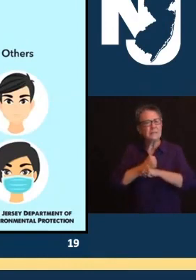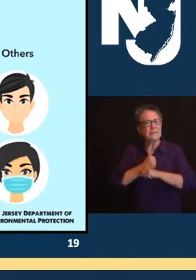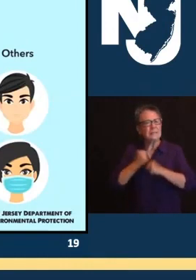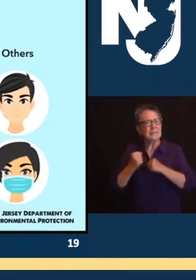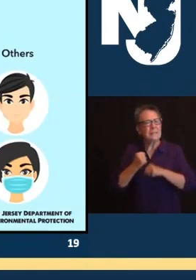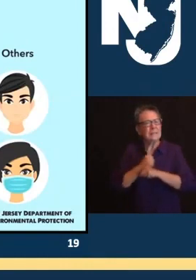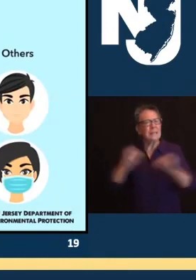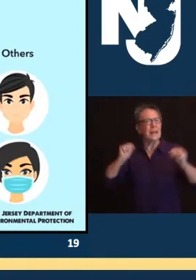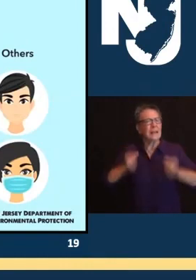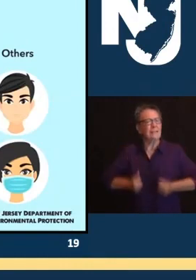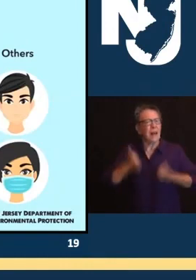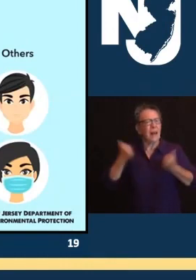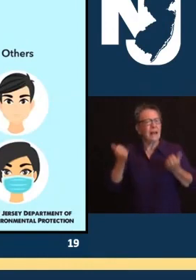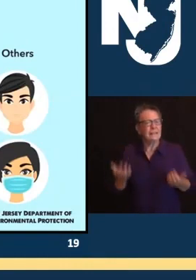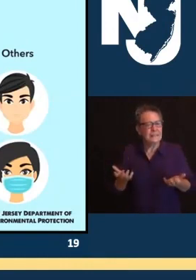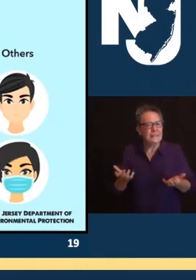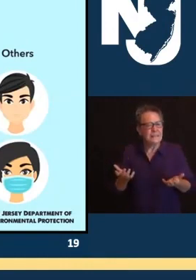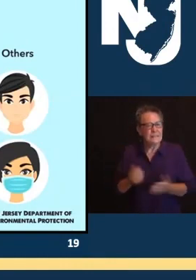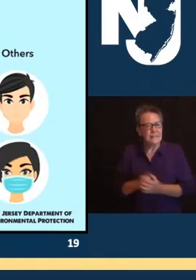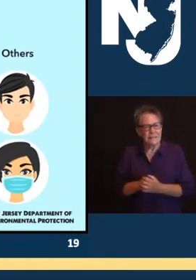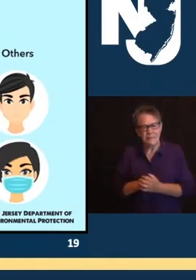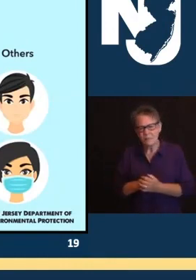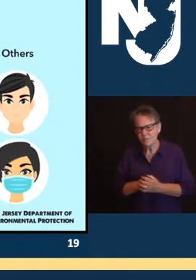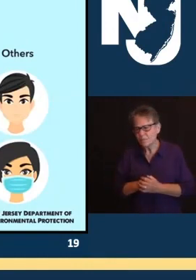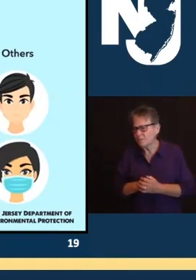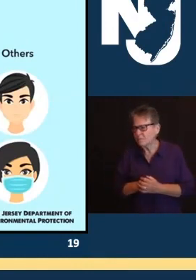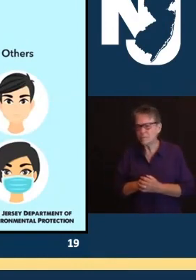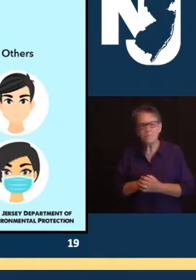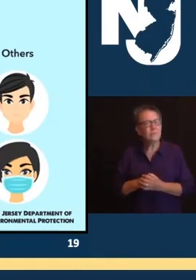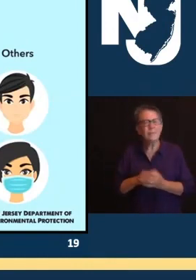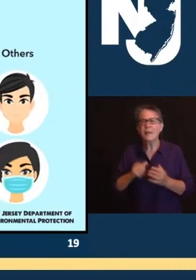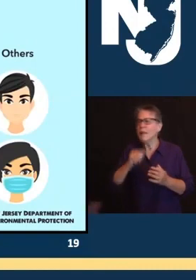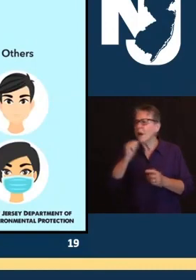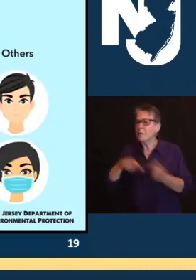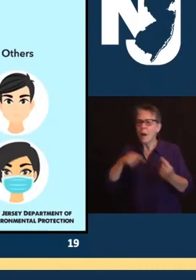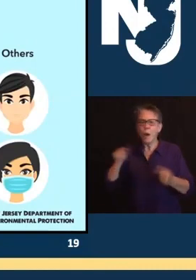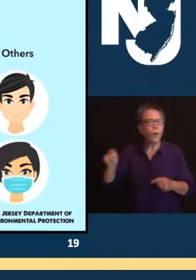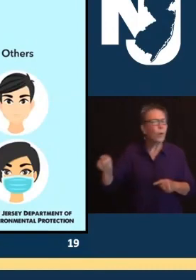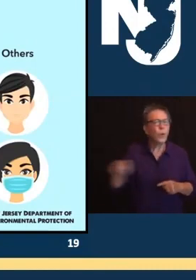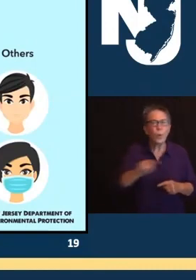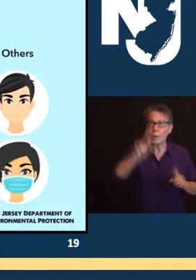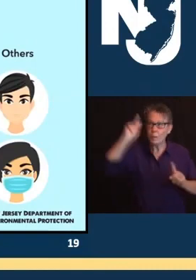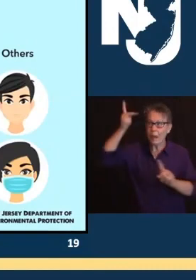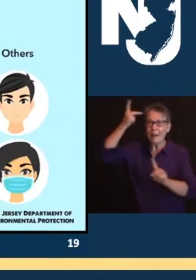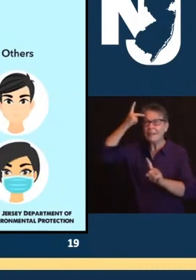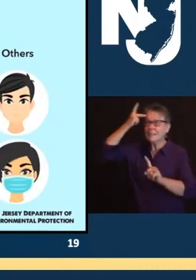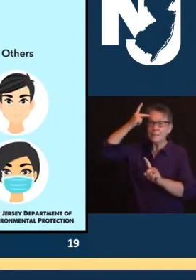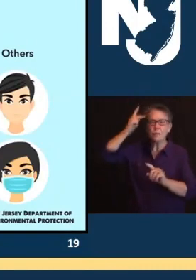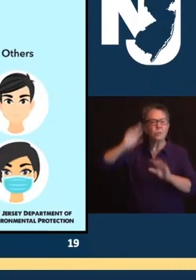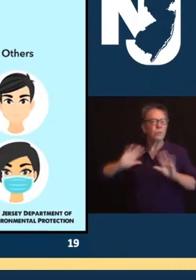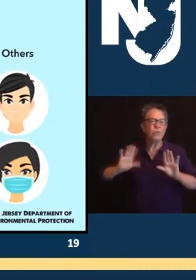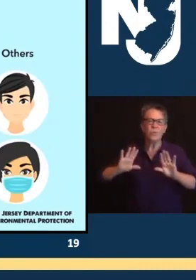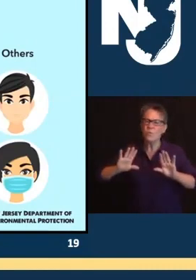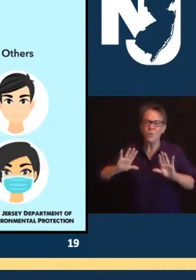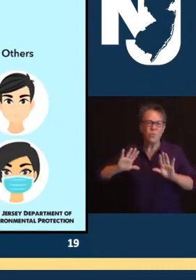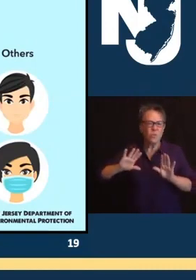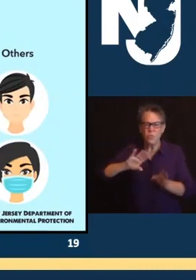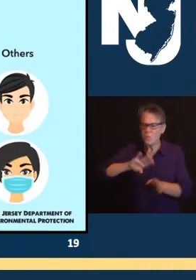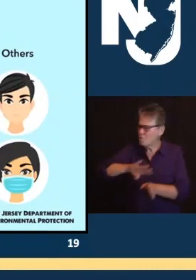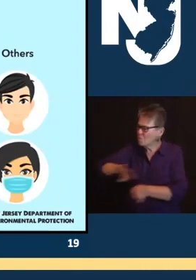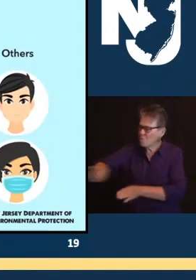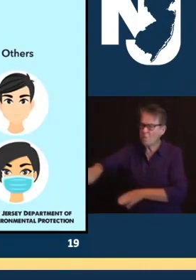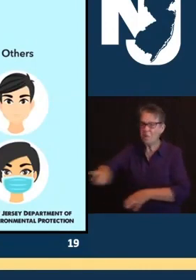isn't about how you think you look in the face covering. It's about us being able to continue down our road back as one New